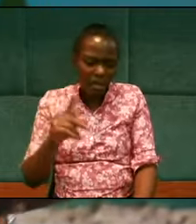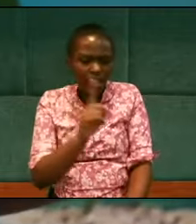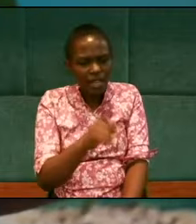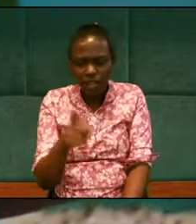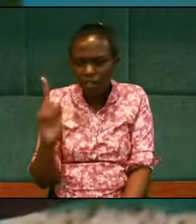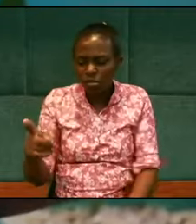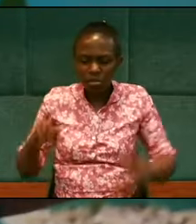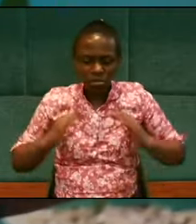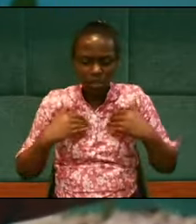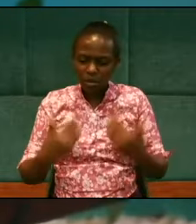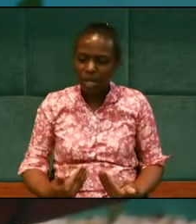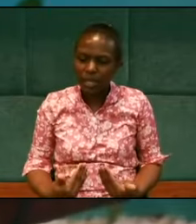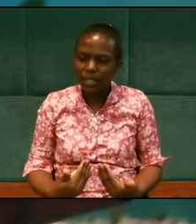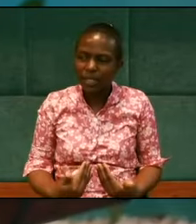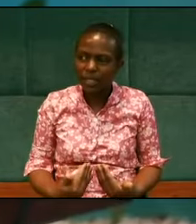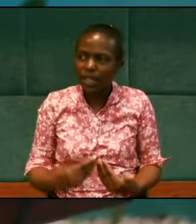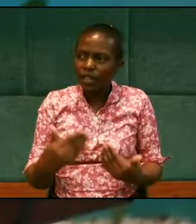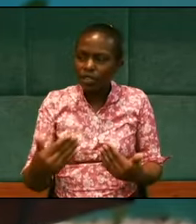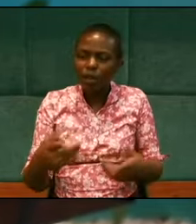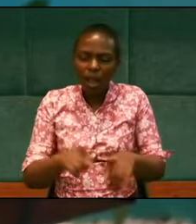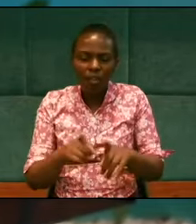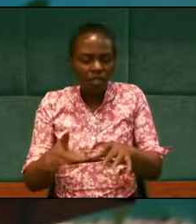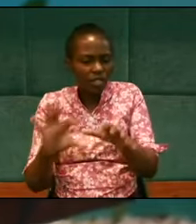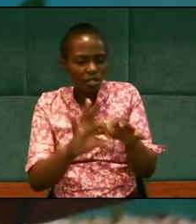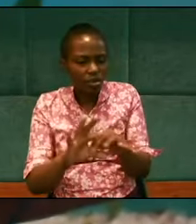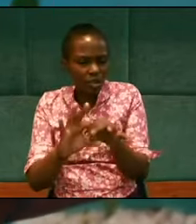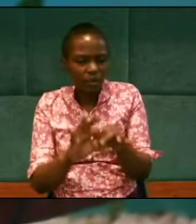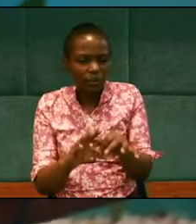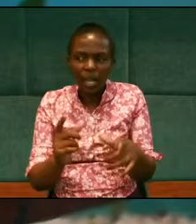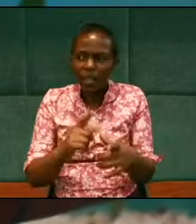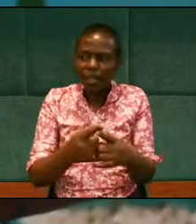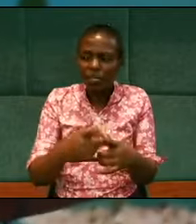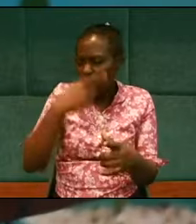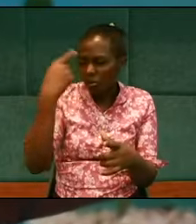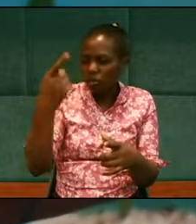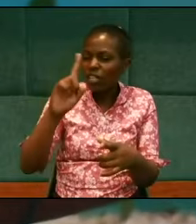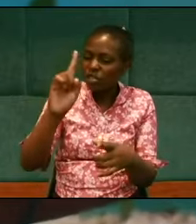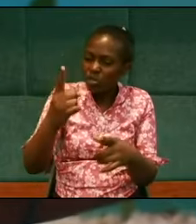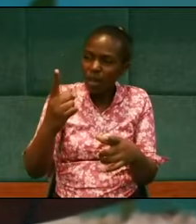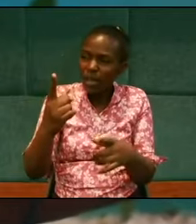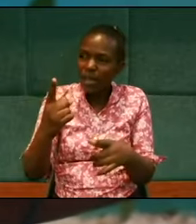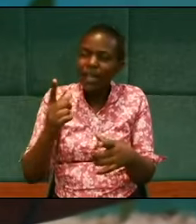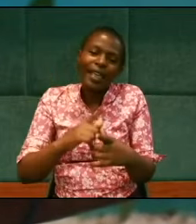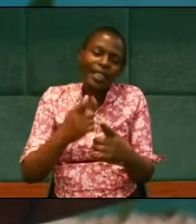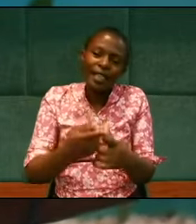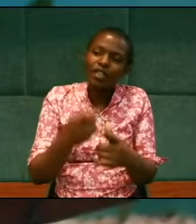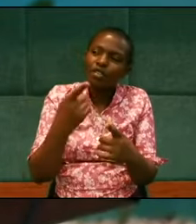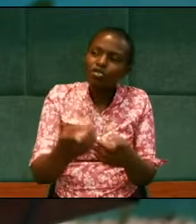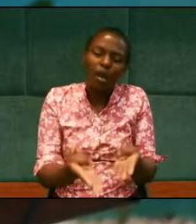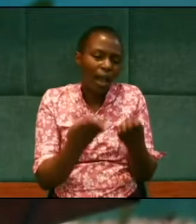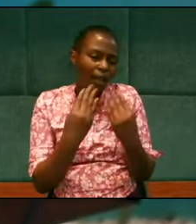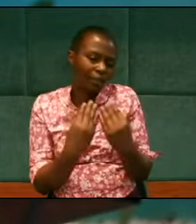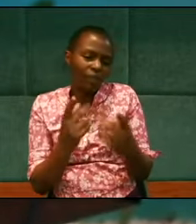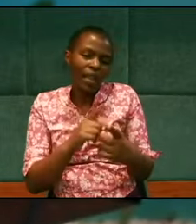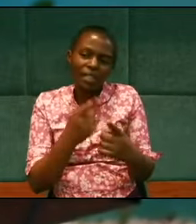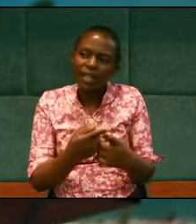a family, as a unit, because of the oneness, you see that you need to agree at a certain level. Sometimes you disagree